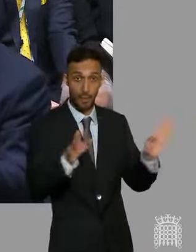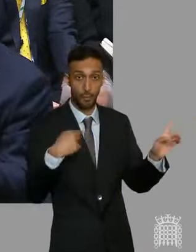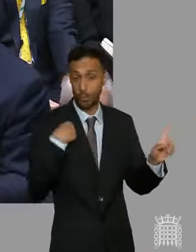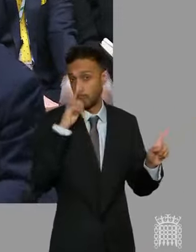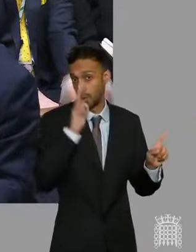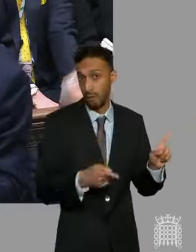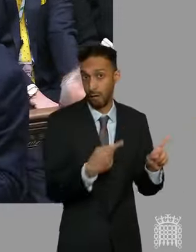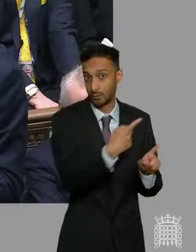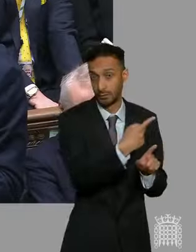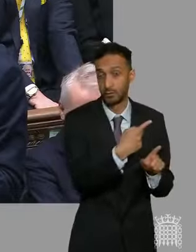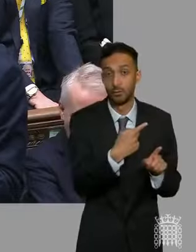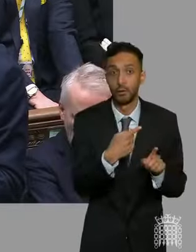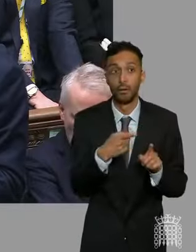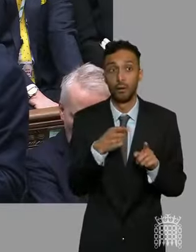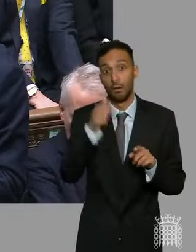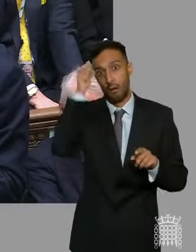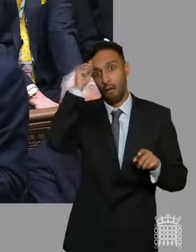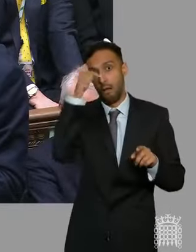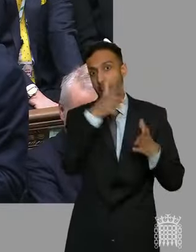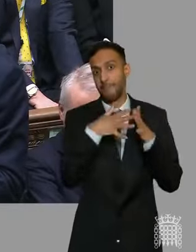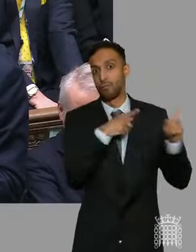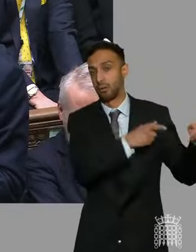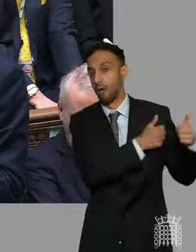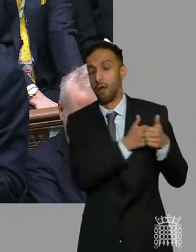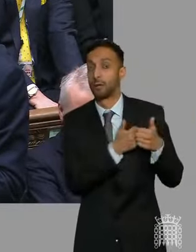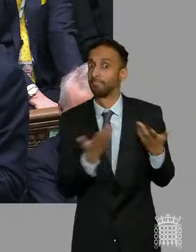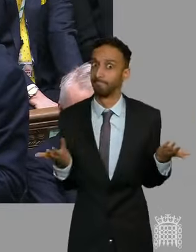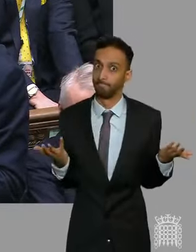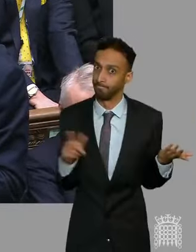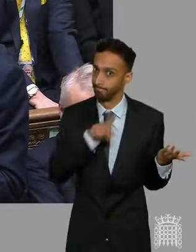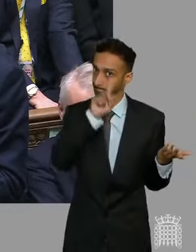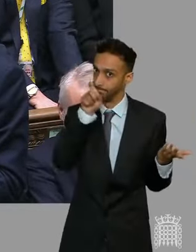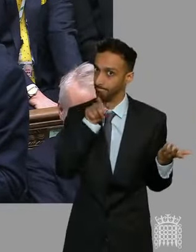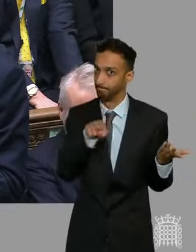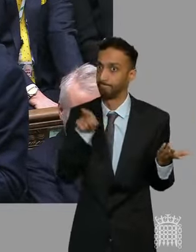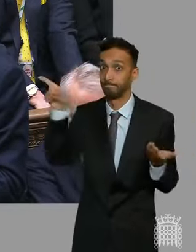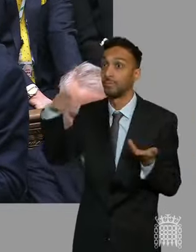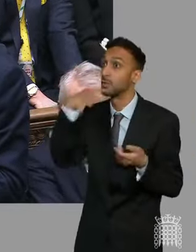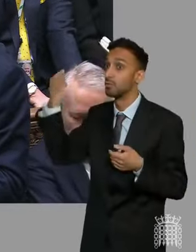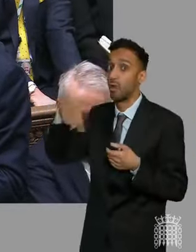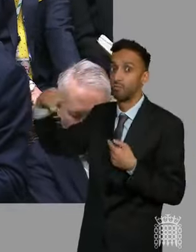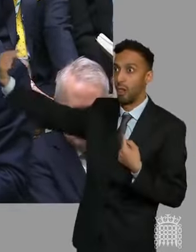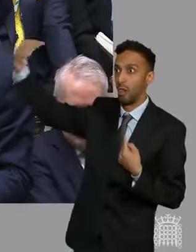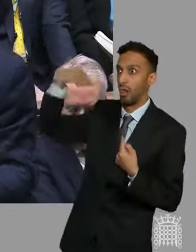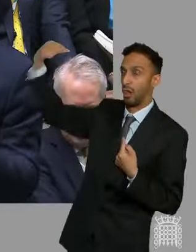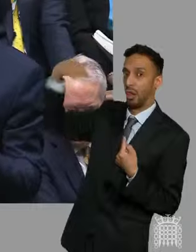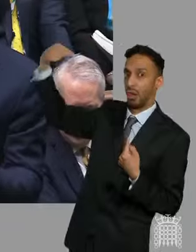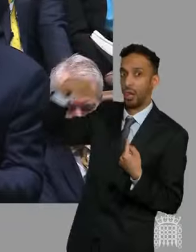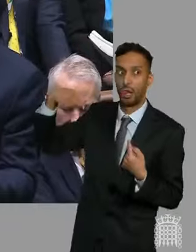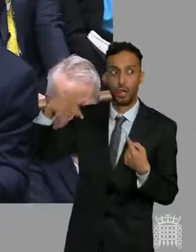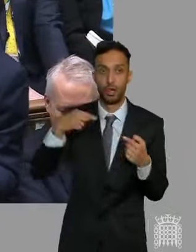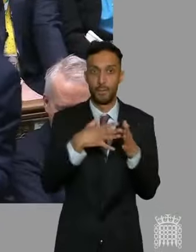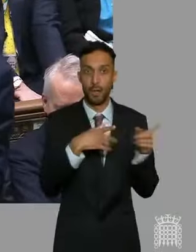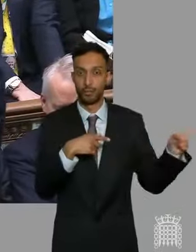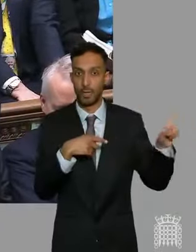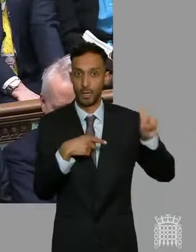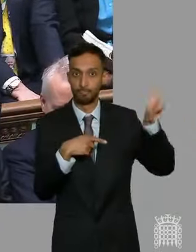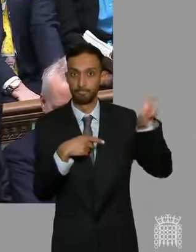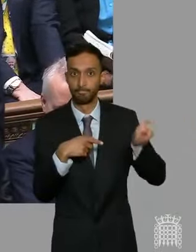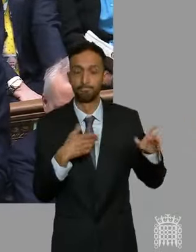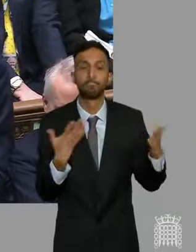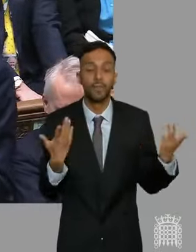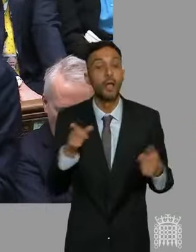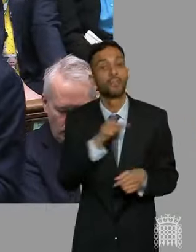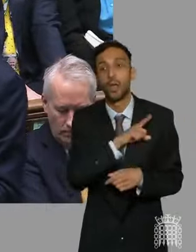we strongly welcome the Prime Minister's decision to increase Britain's defence spending. But Europe must